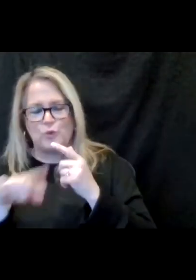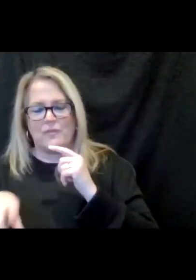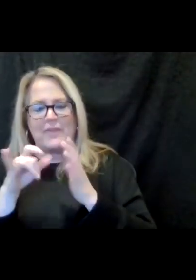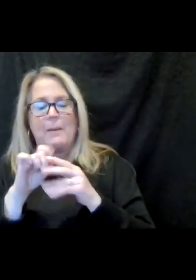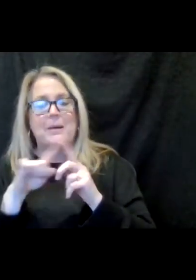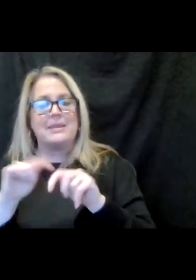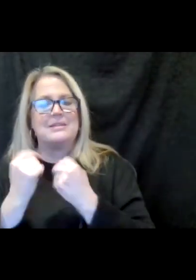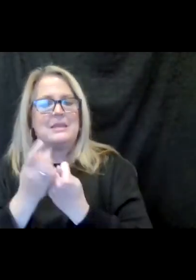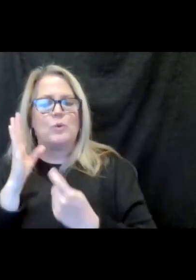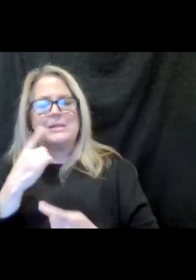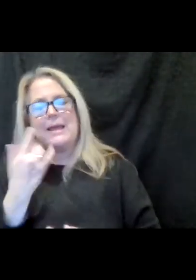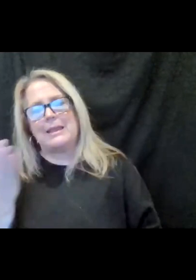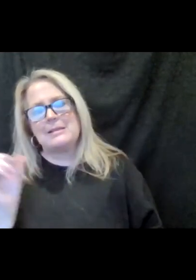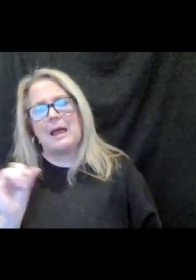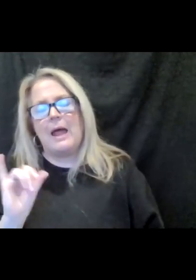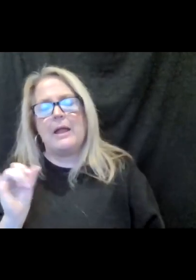team will say things like,